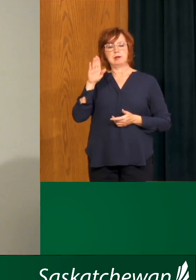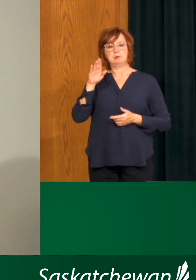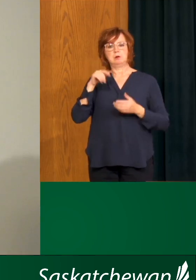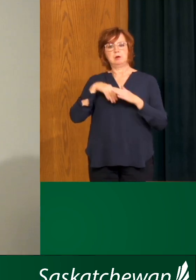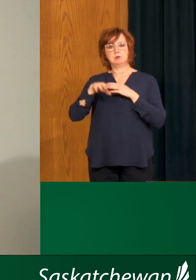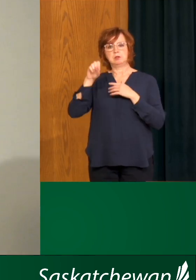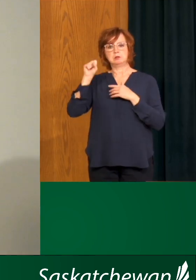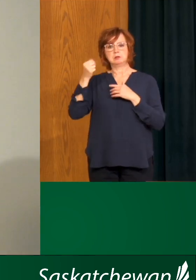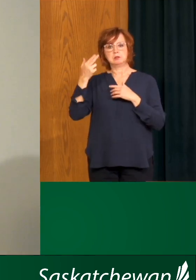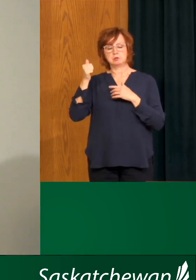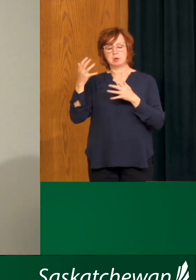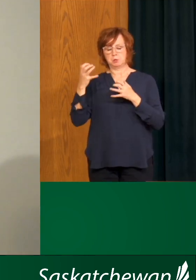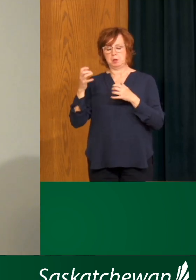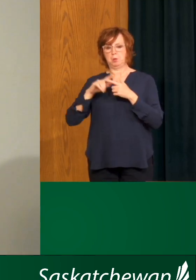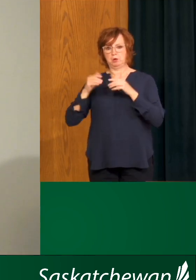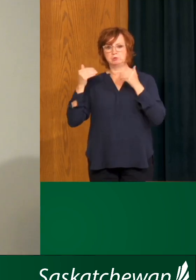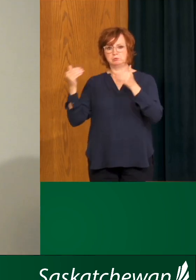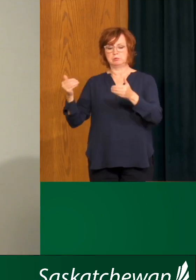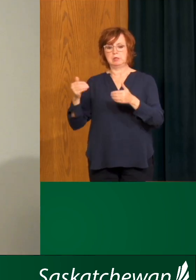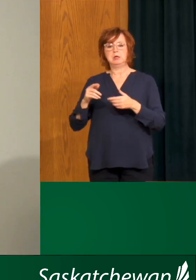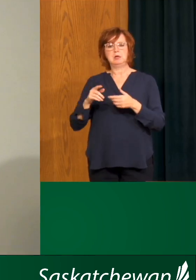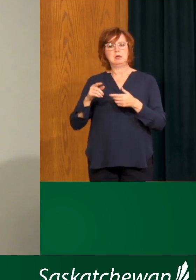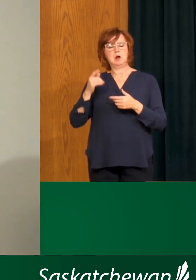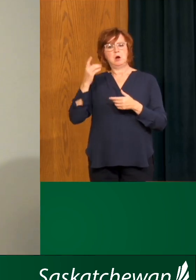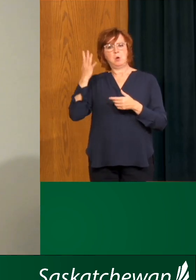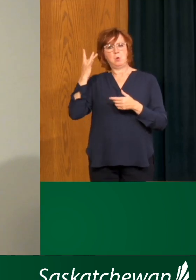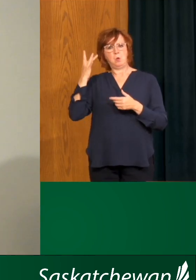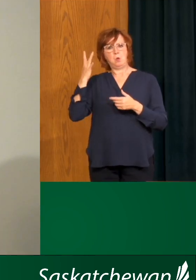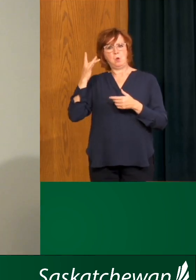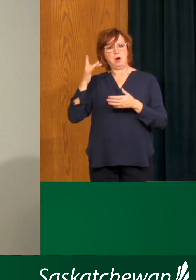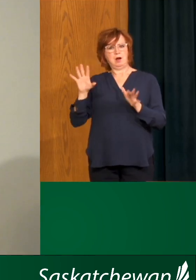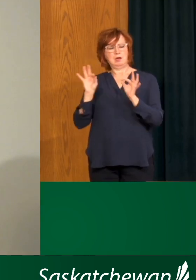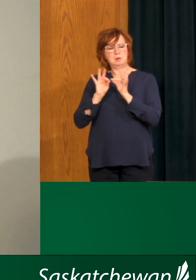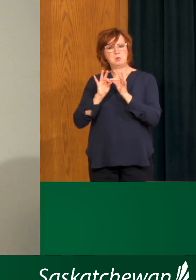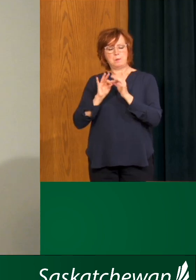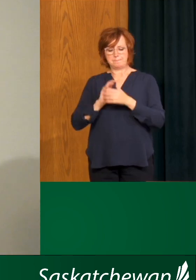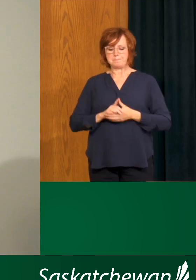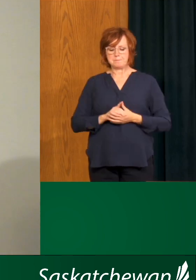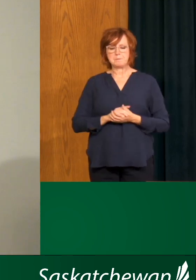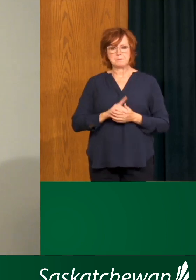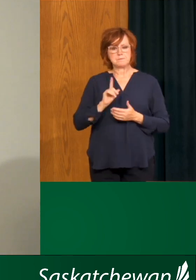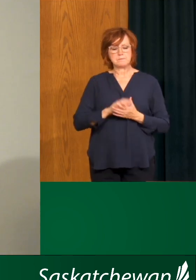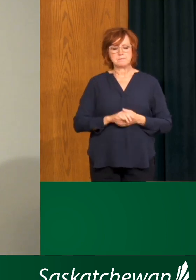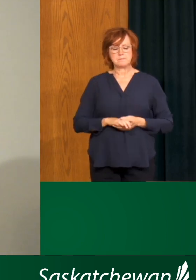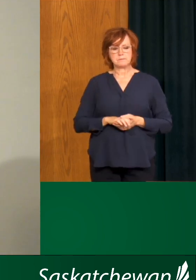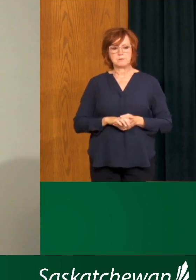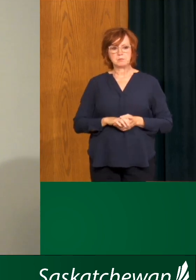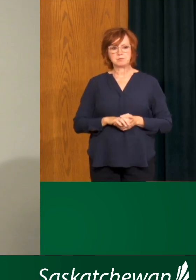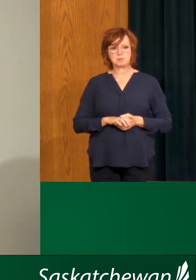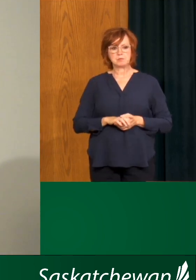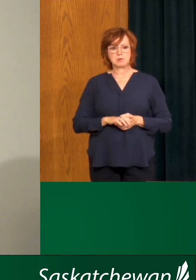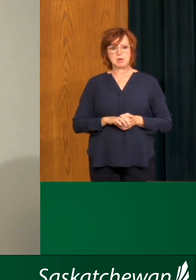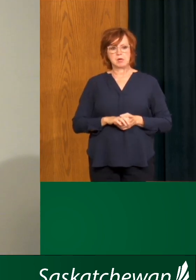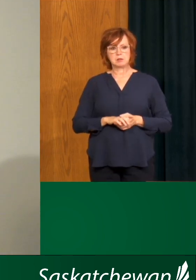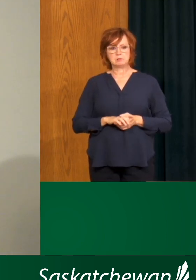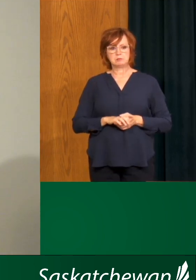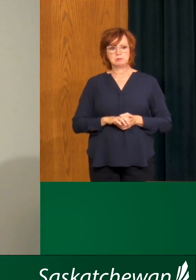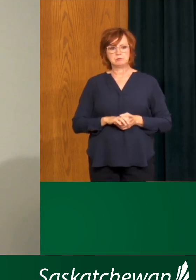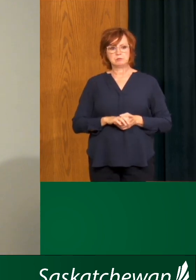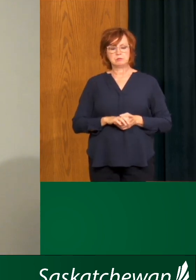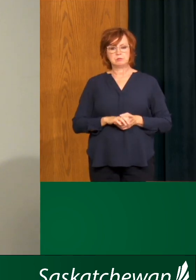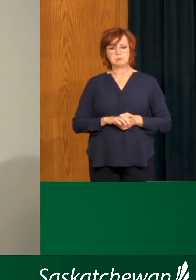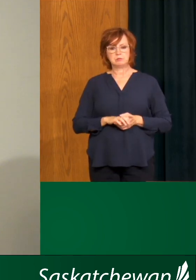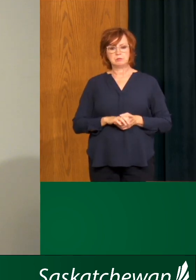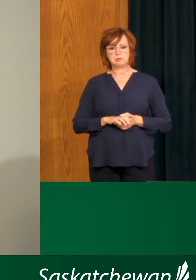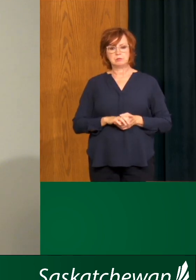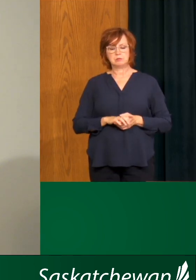Health Authority. And the benefit of that, of course, is that at a clinical level, sometimes there may have been symptoms more than a week